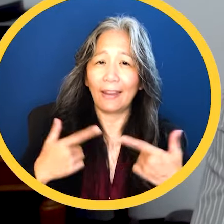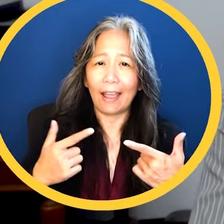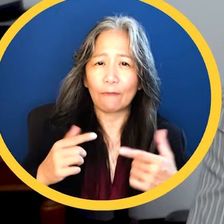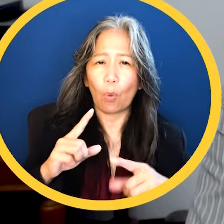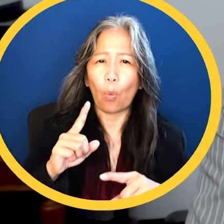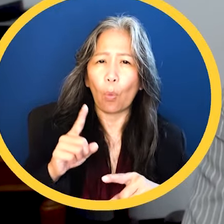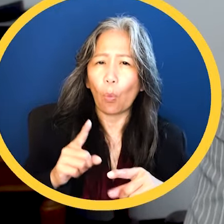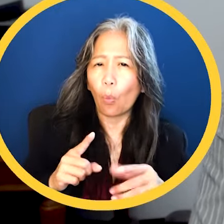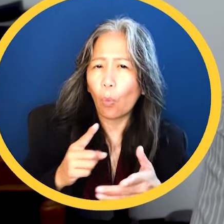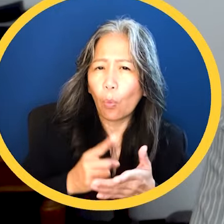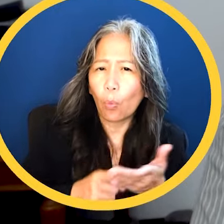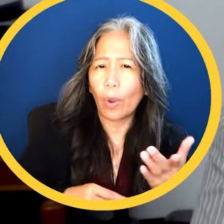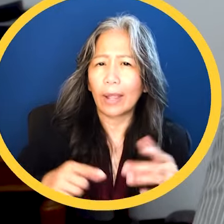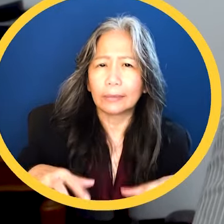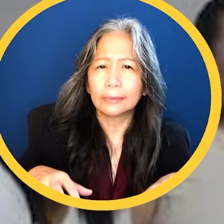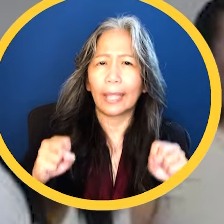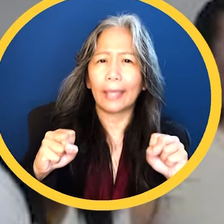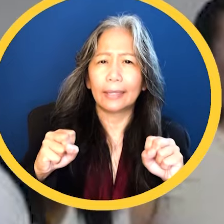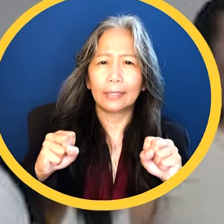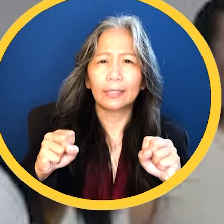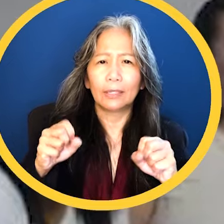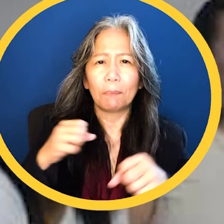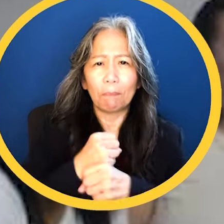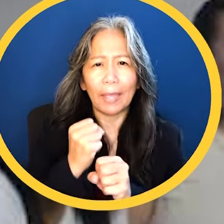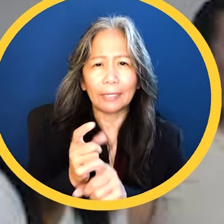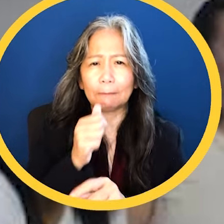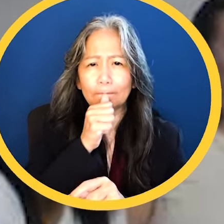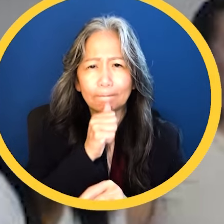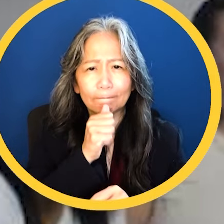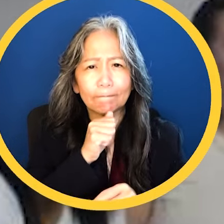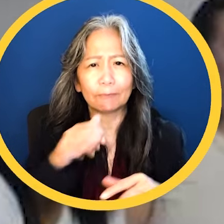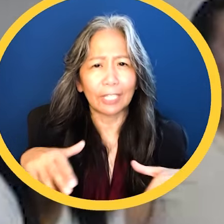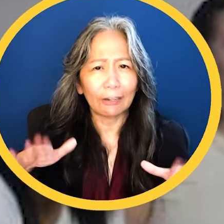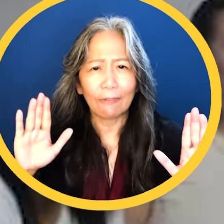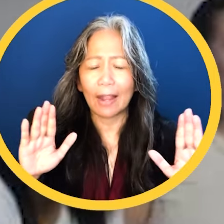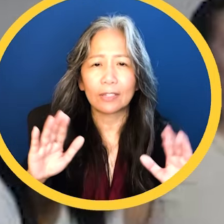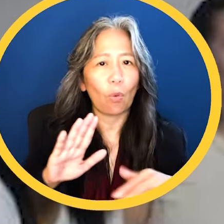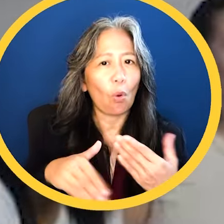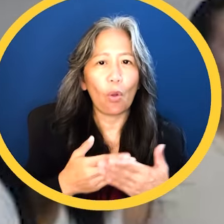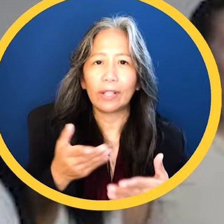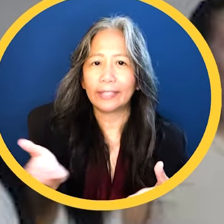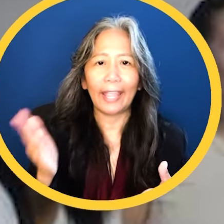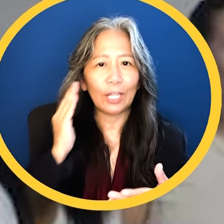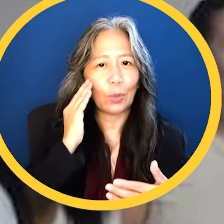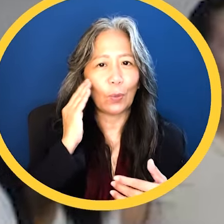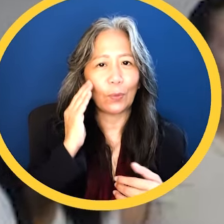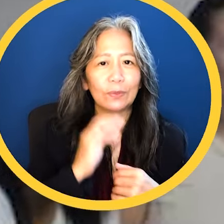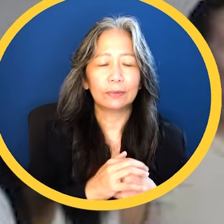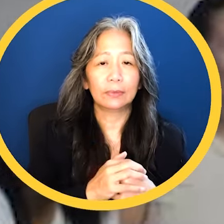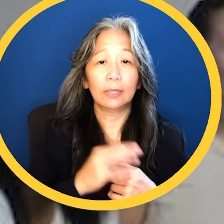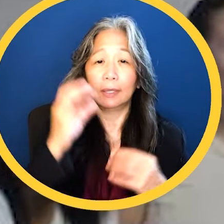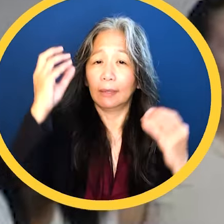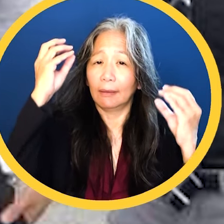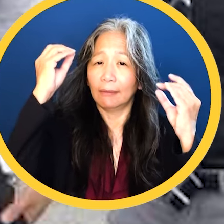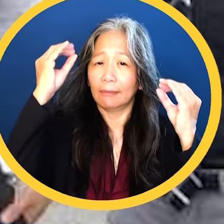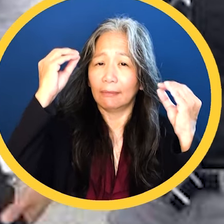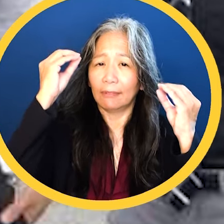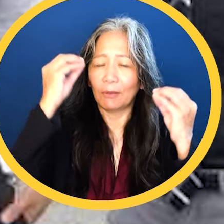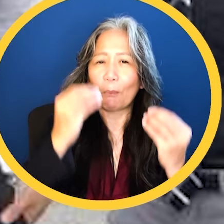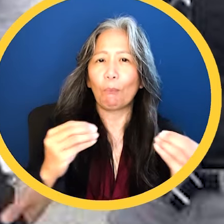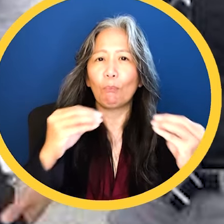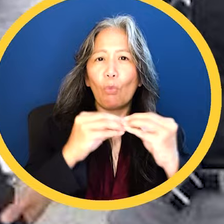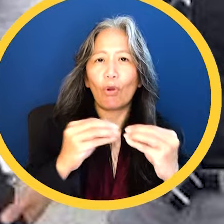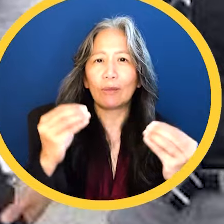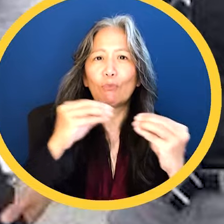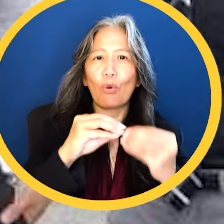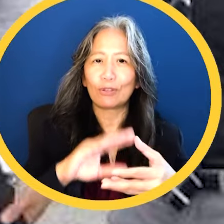today, making sacrifices were all they knew. As they reminisce, more and more stories pop up in their minds. They